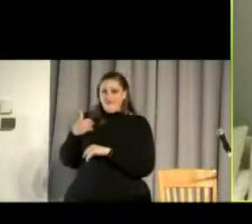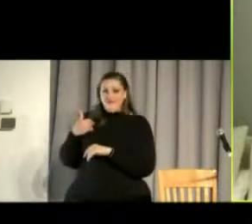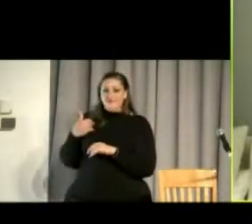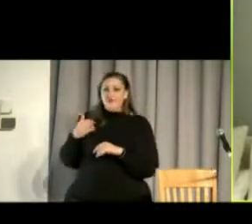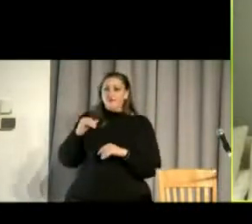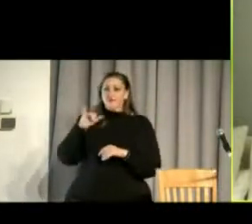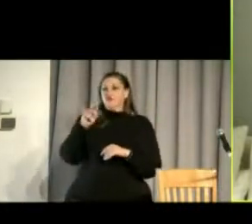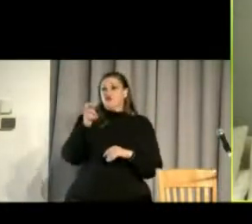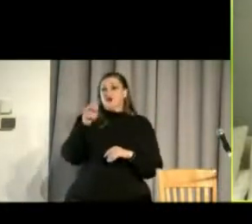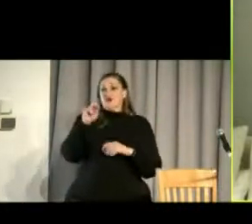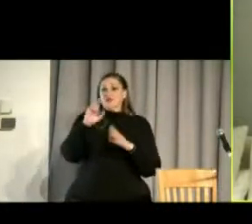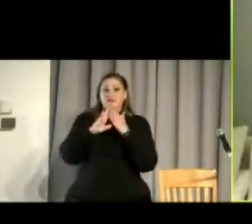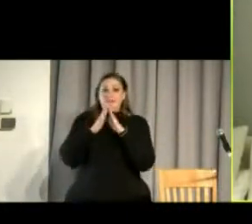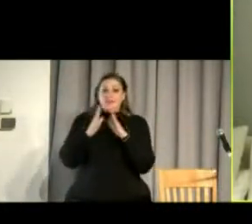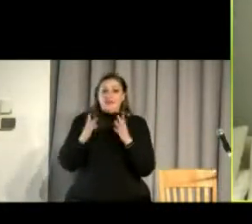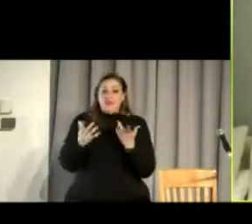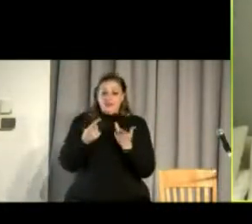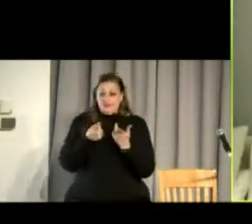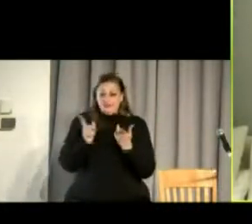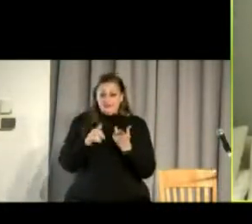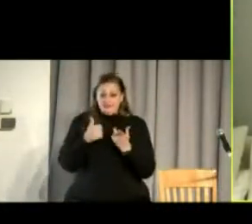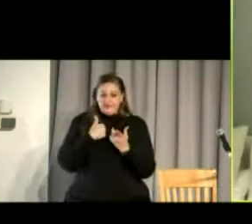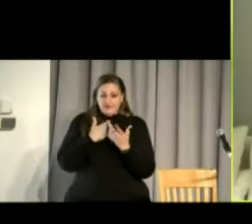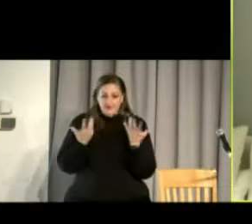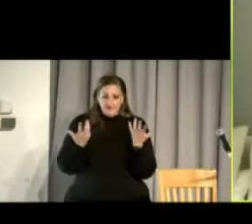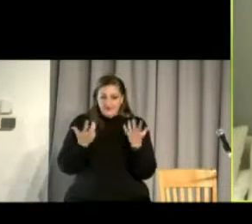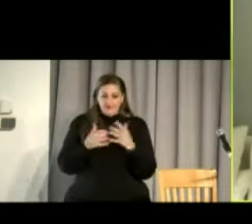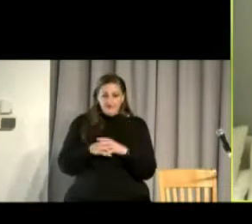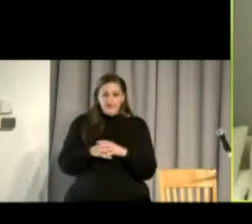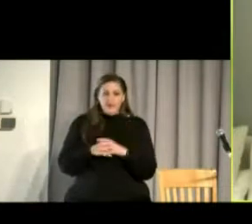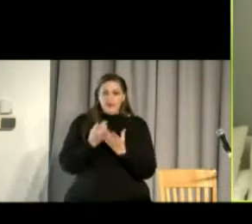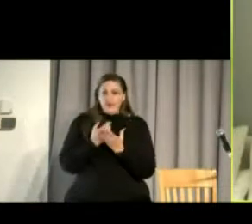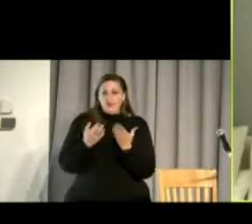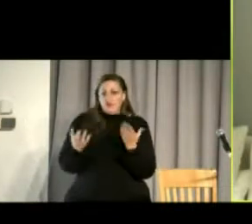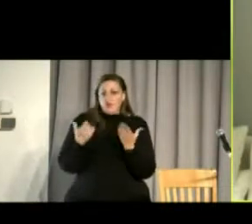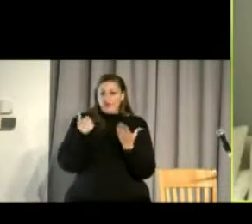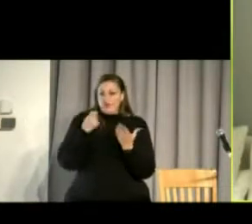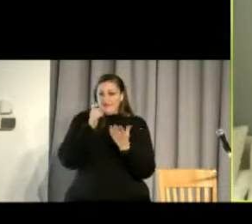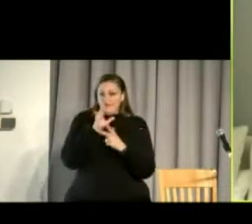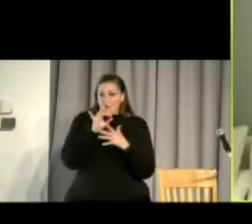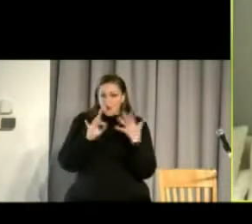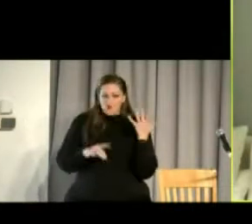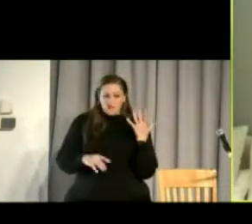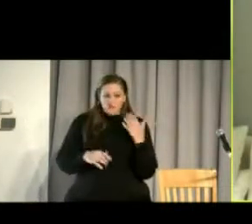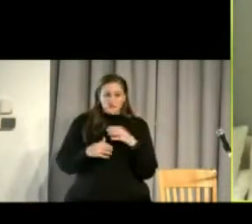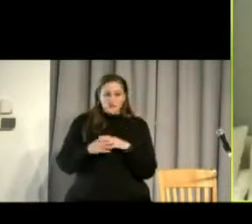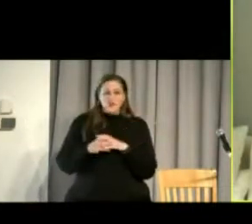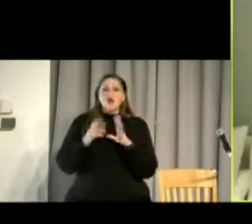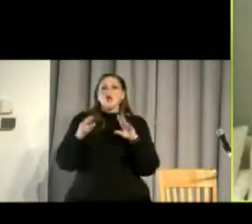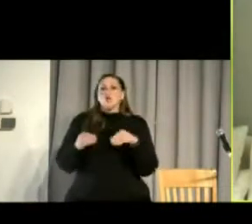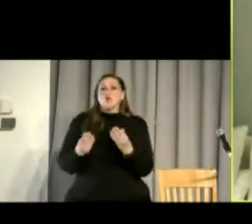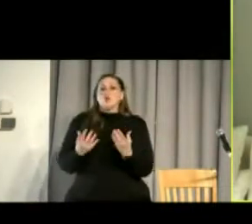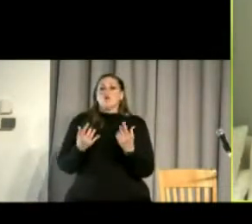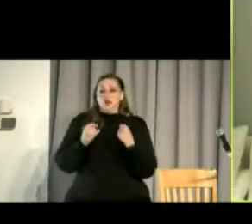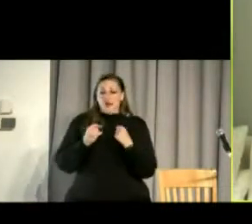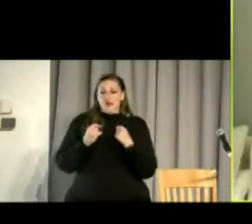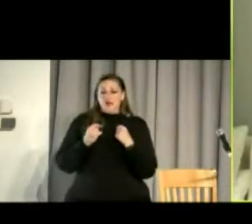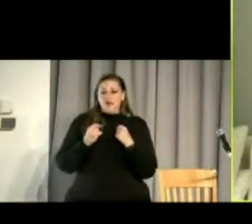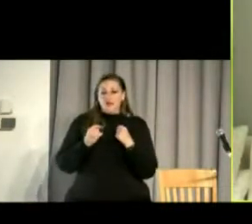and community-based organizations, didn't have that choice, didn't have that option, unless we were providing it to them.